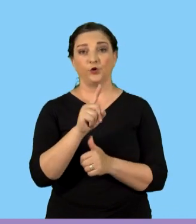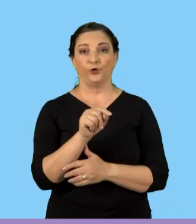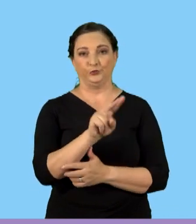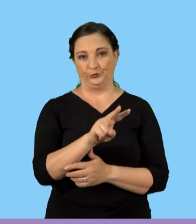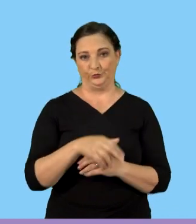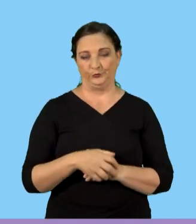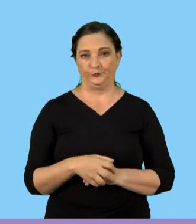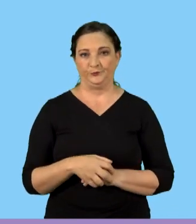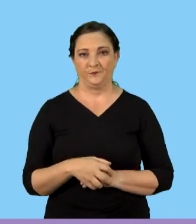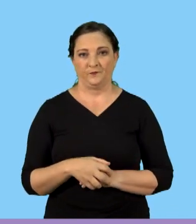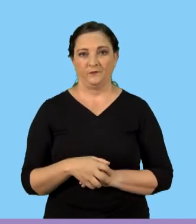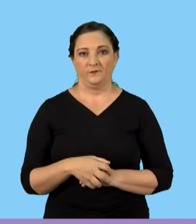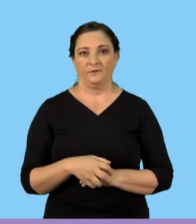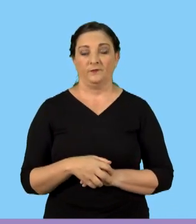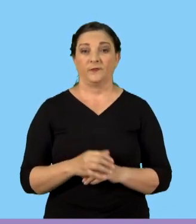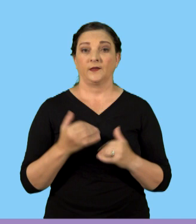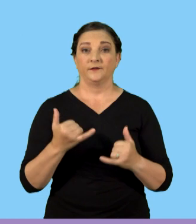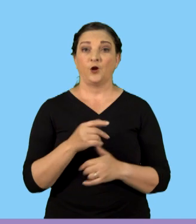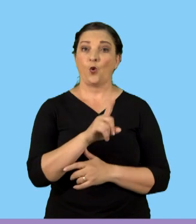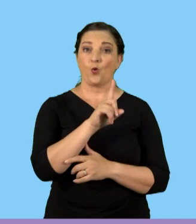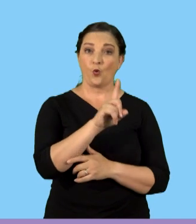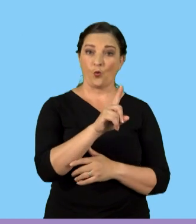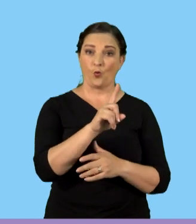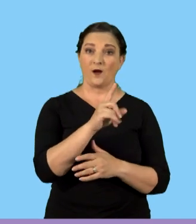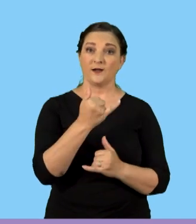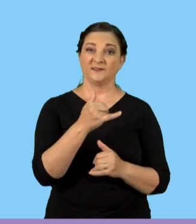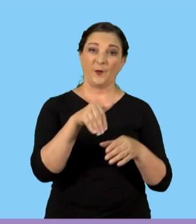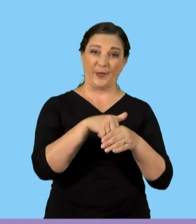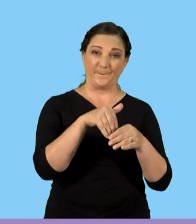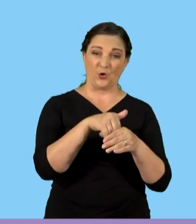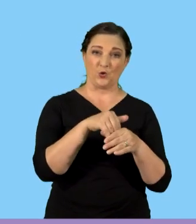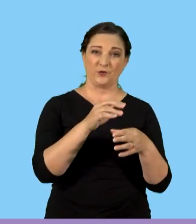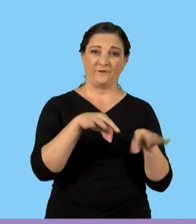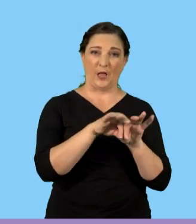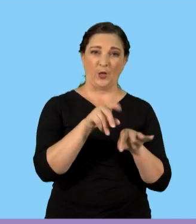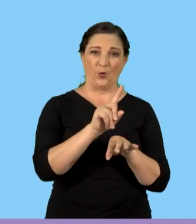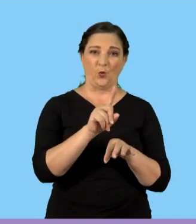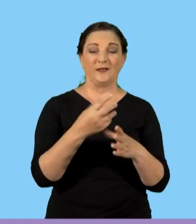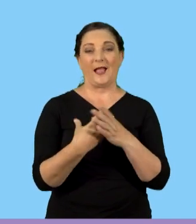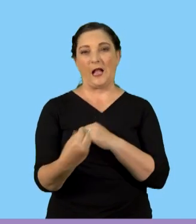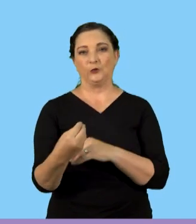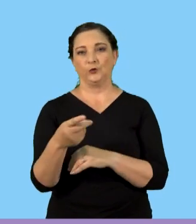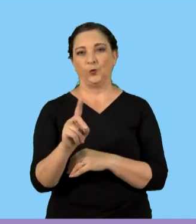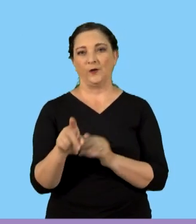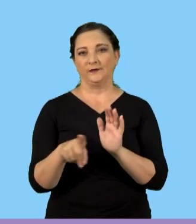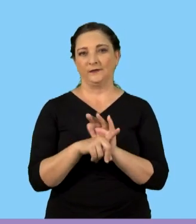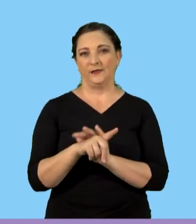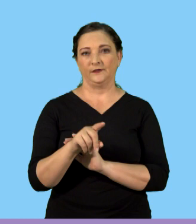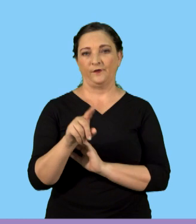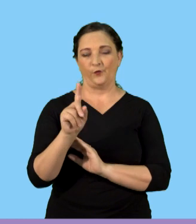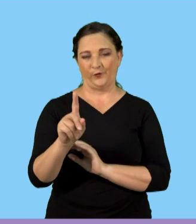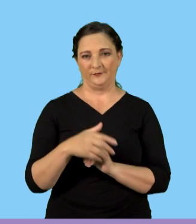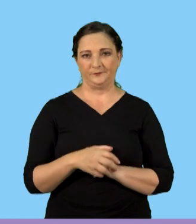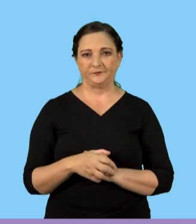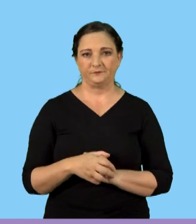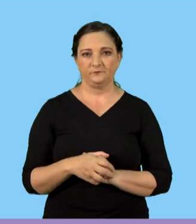2. When we place the 1 as our input value, we are going to have an output value of negative